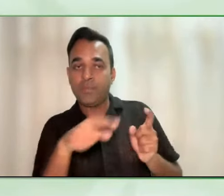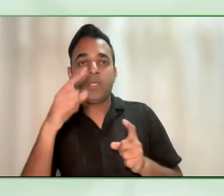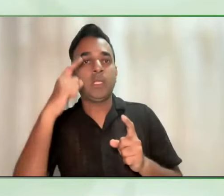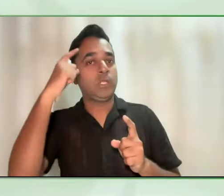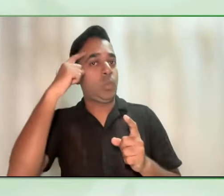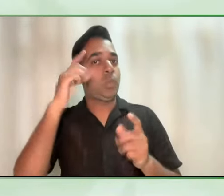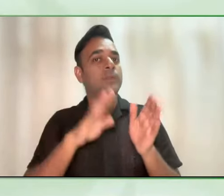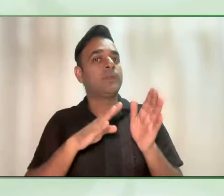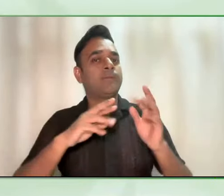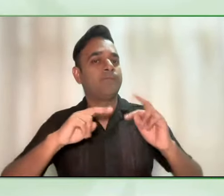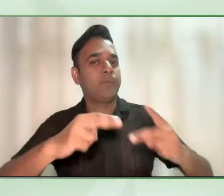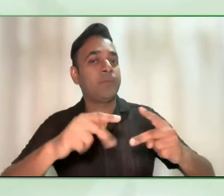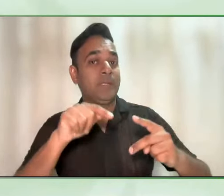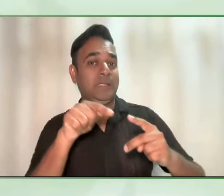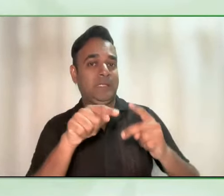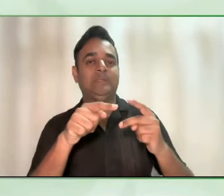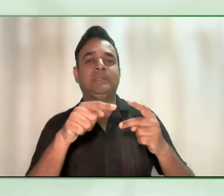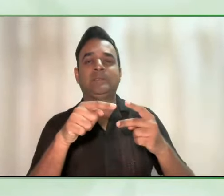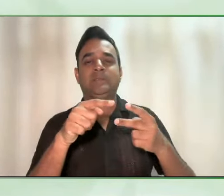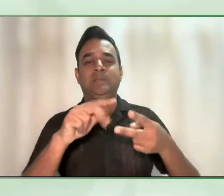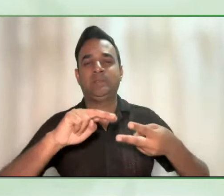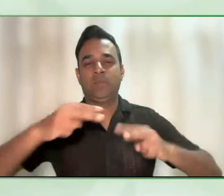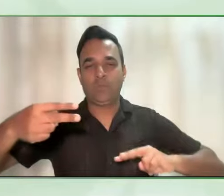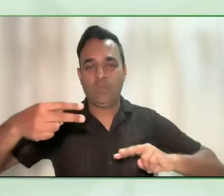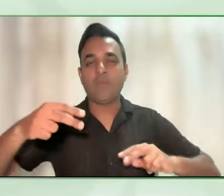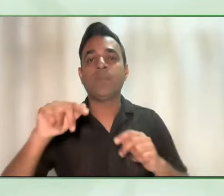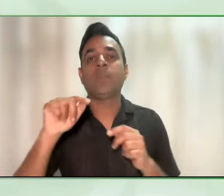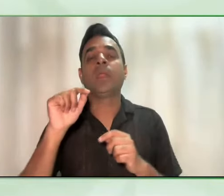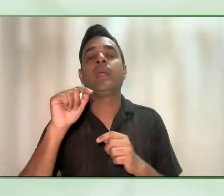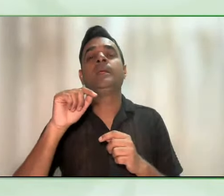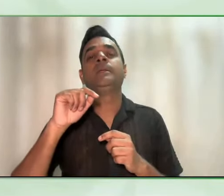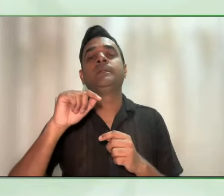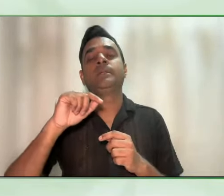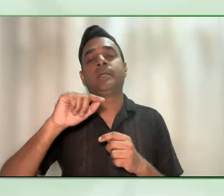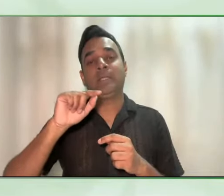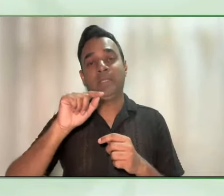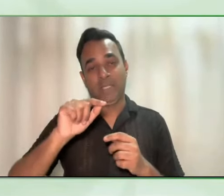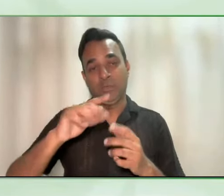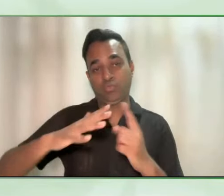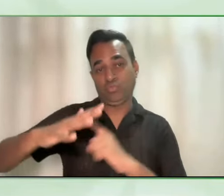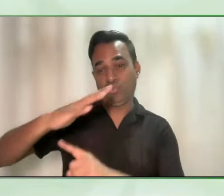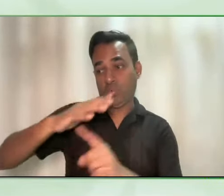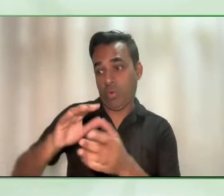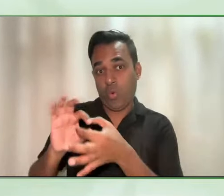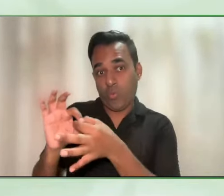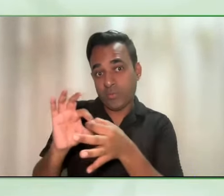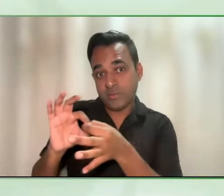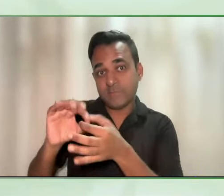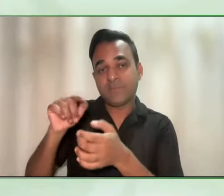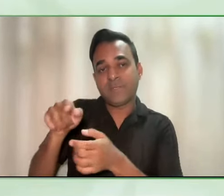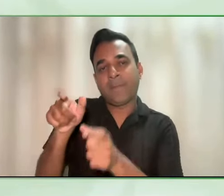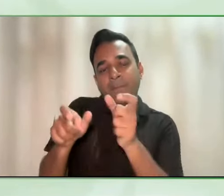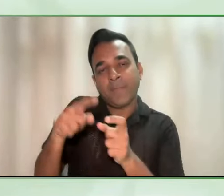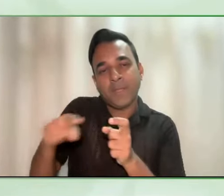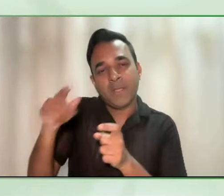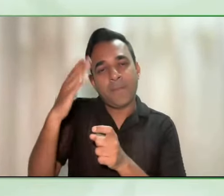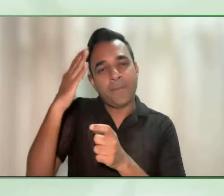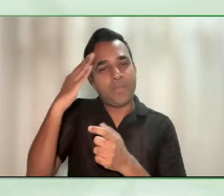they also got involved in the projects were the managers, the professional supporters, and the beneficiaries, the service